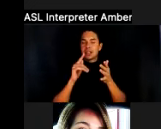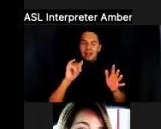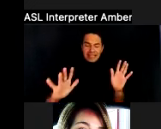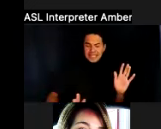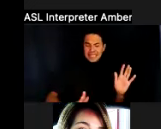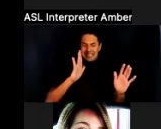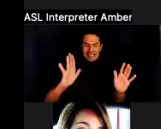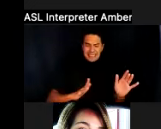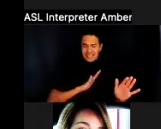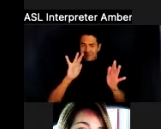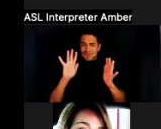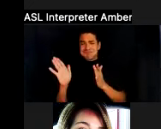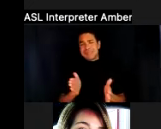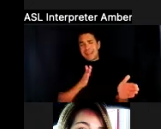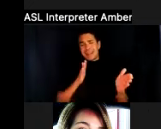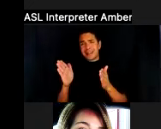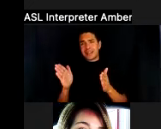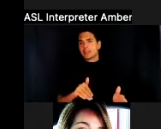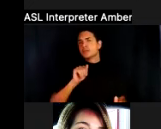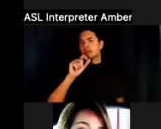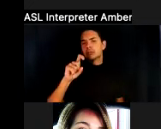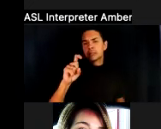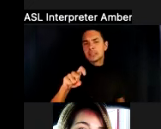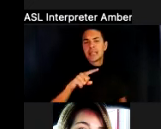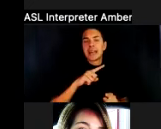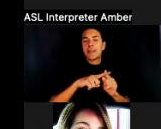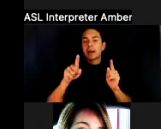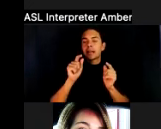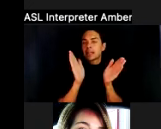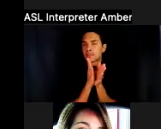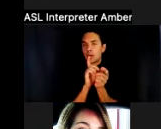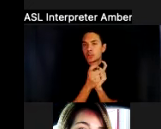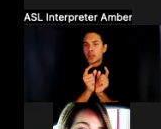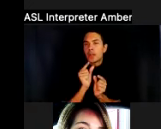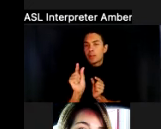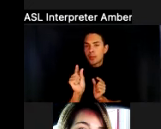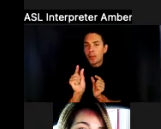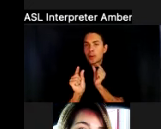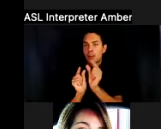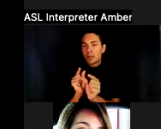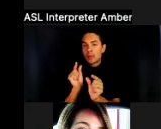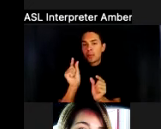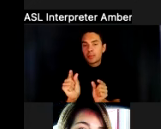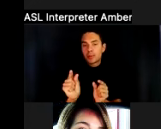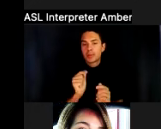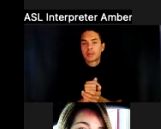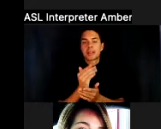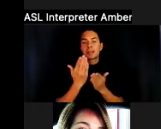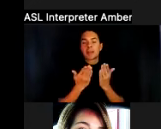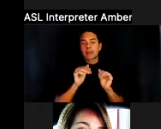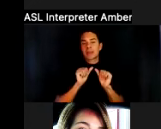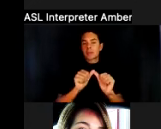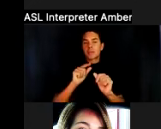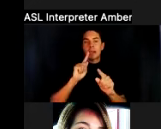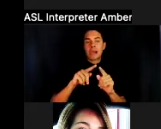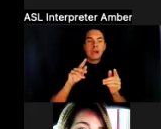incremental changes, right? Institutions are designed to maintain. So, being able to really